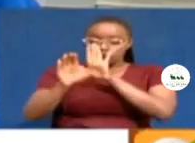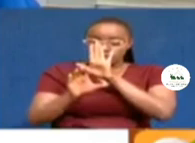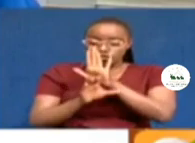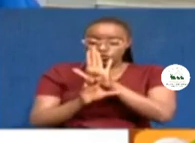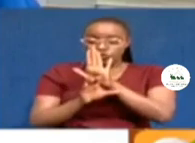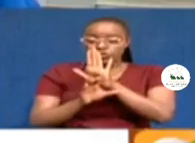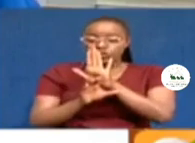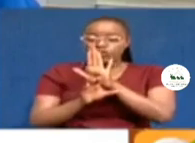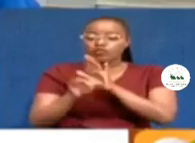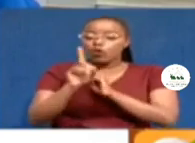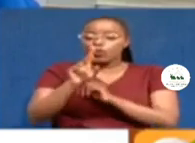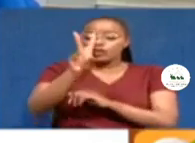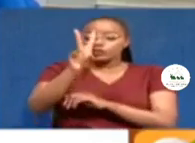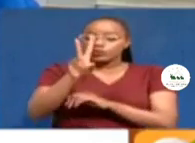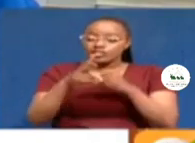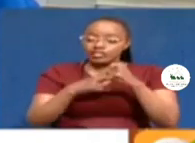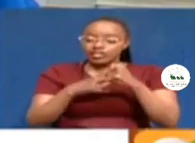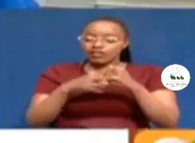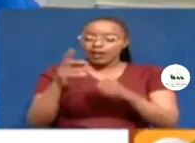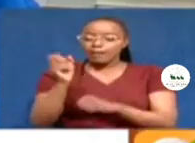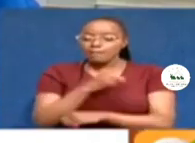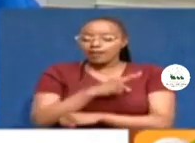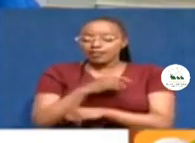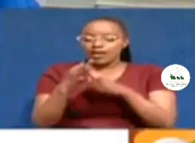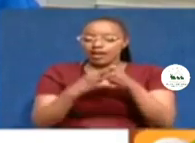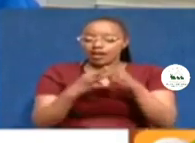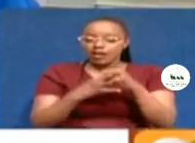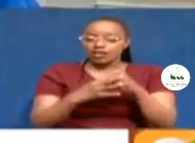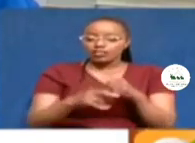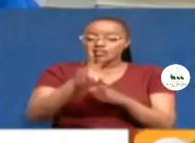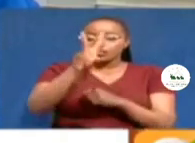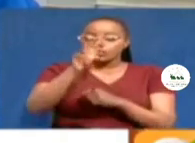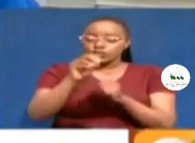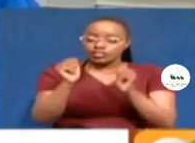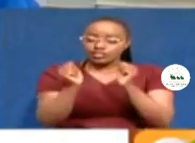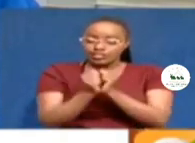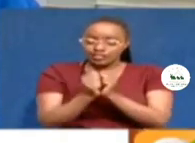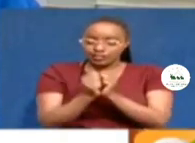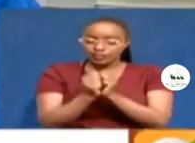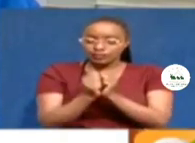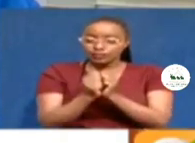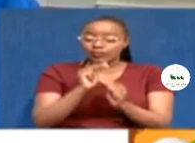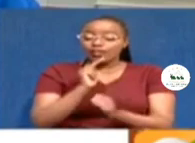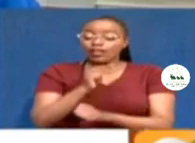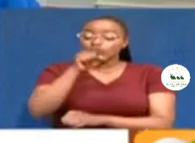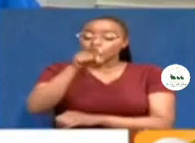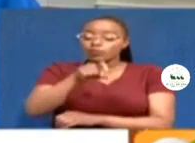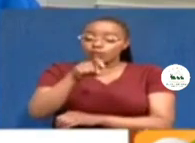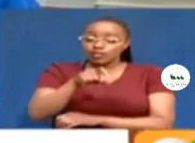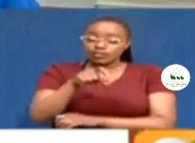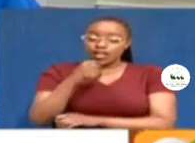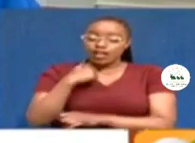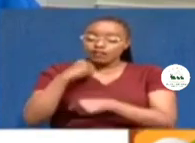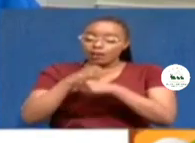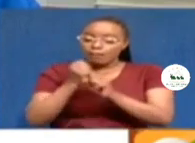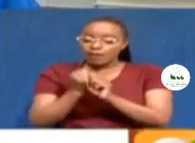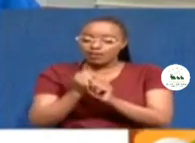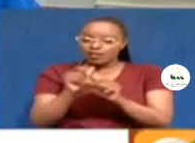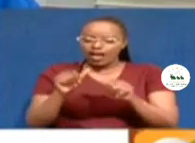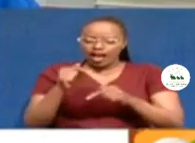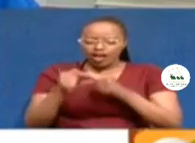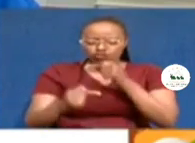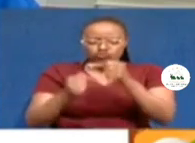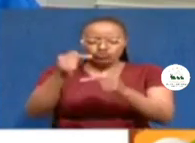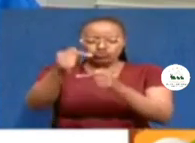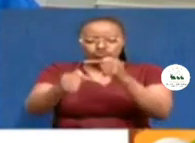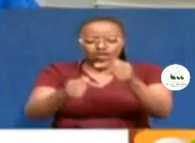Constitution on the 27th day of August 2010. We ought to have made it a